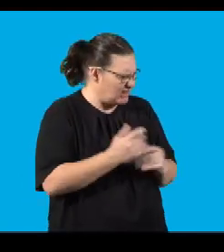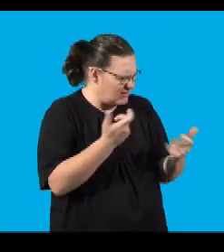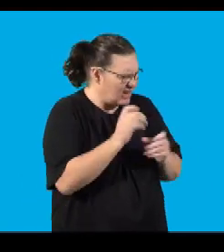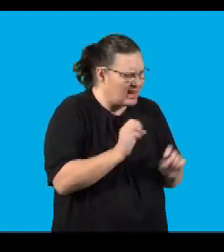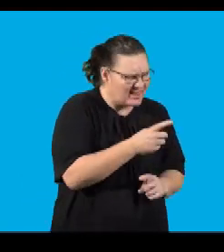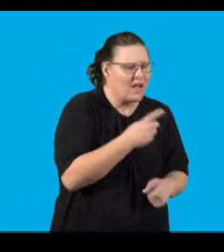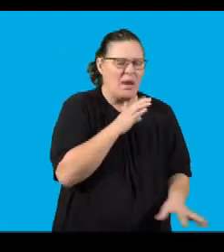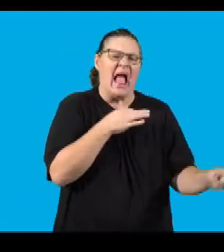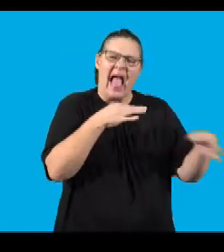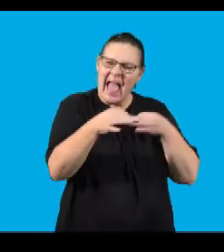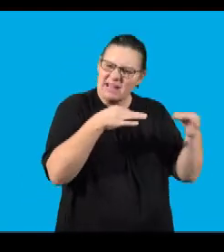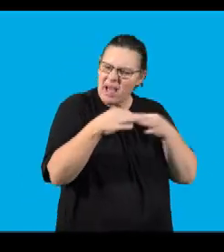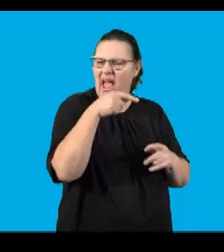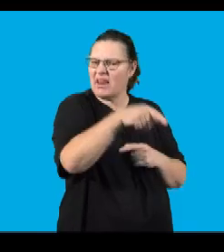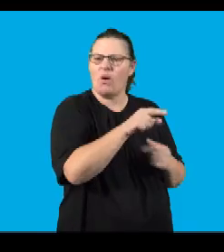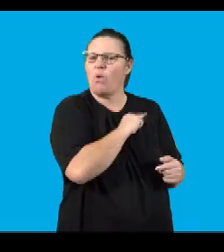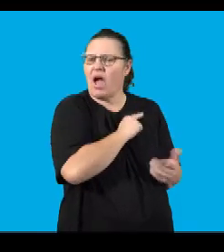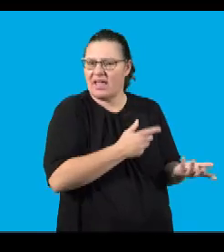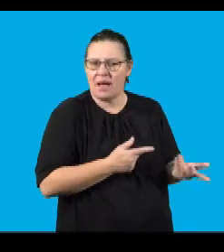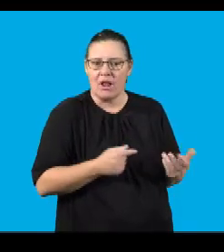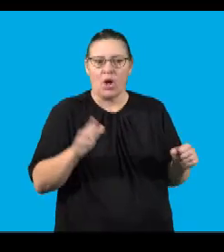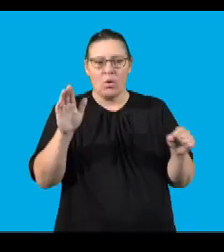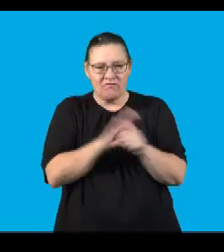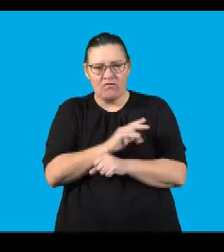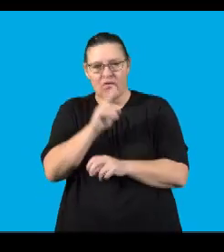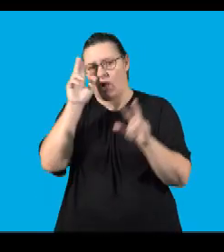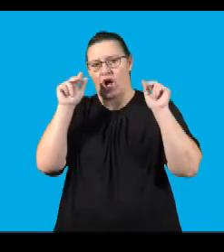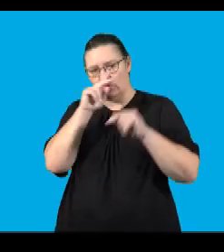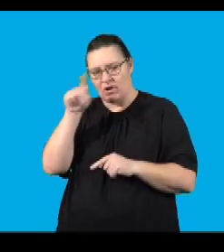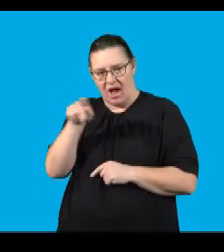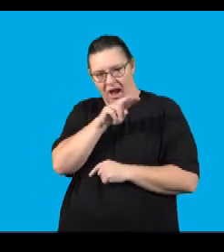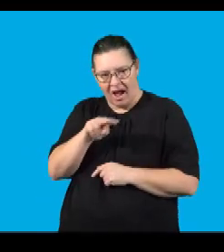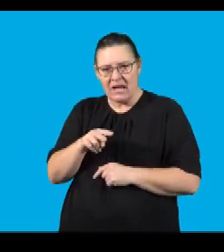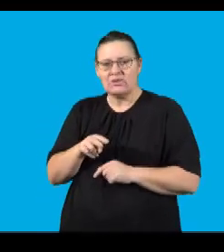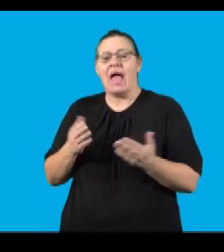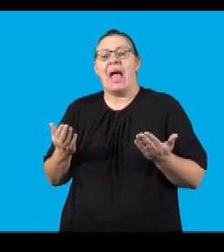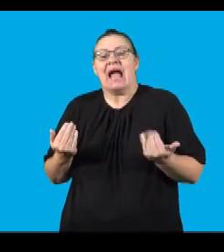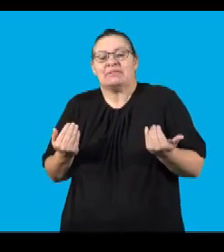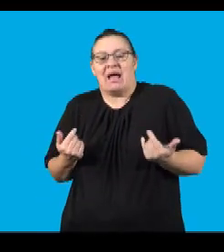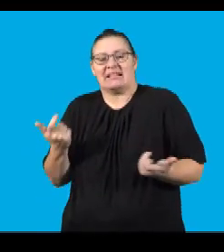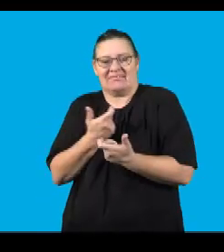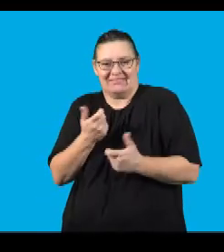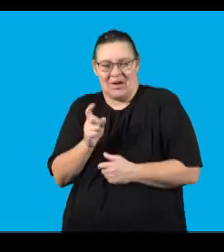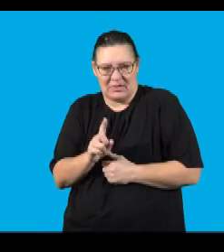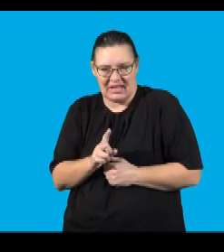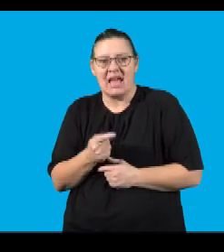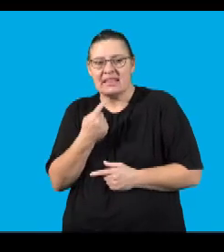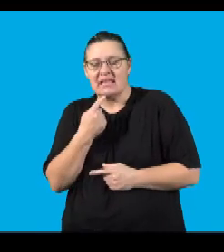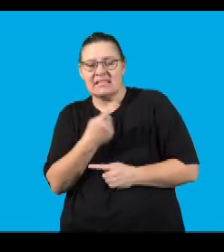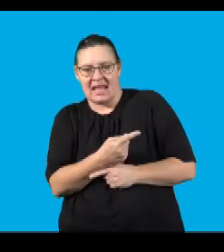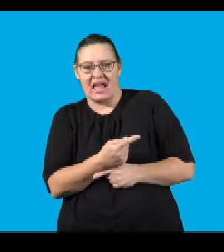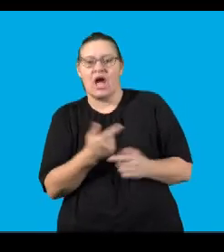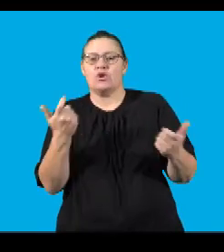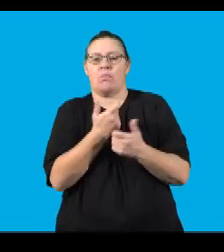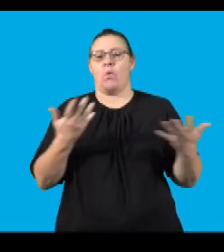same technique applies here. You look at the whole cartoon and see the expected elements and then explain where